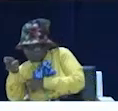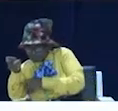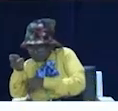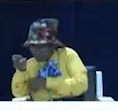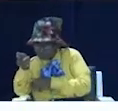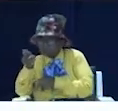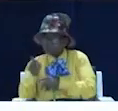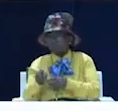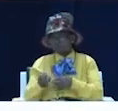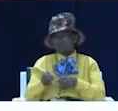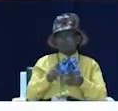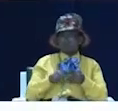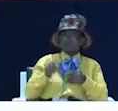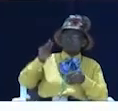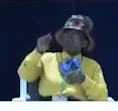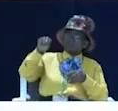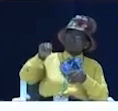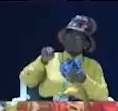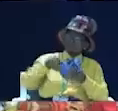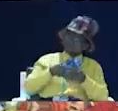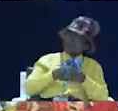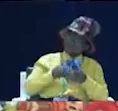Who is beating the drum?